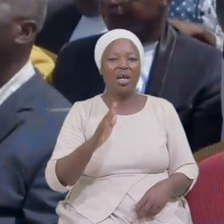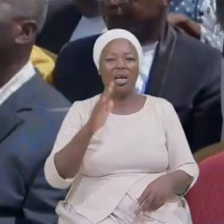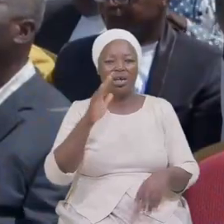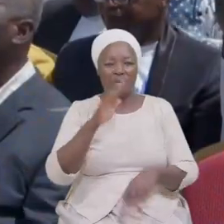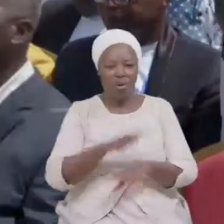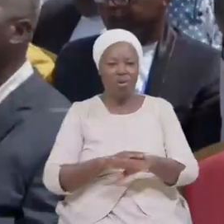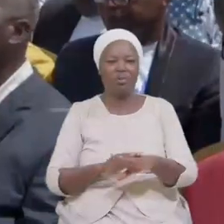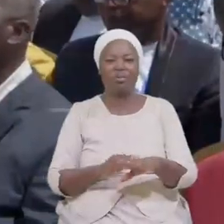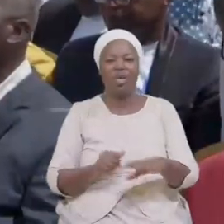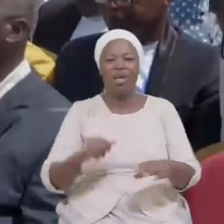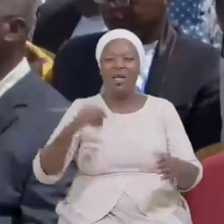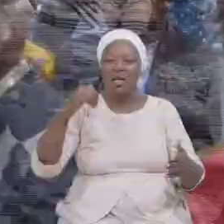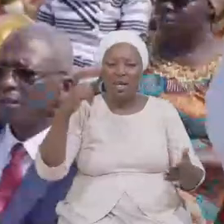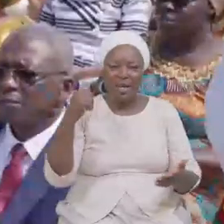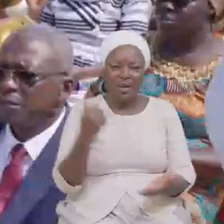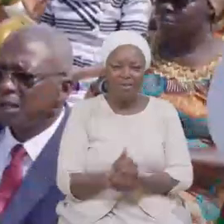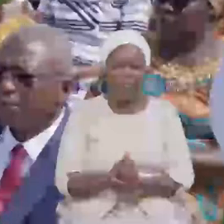name. Amen.